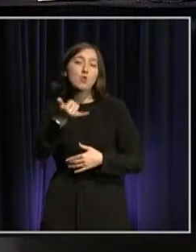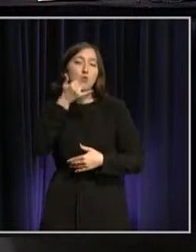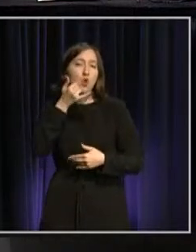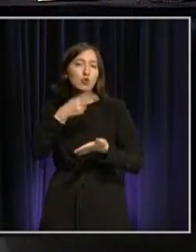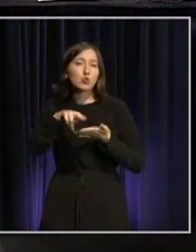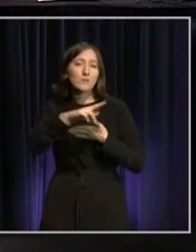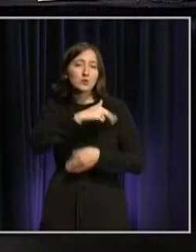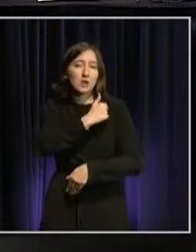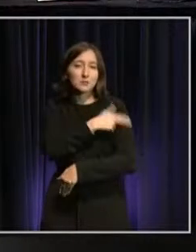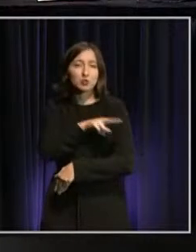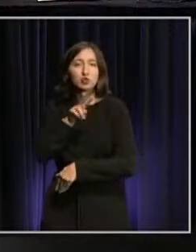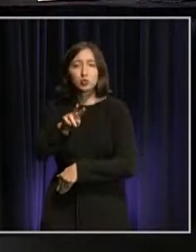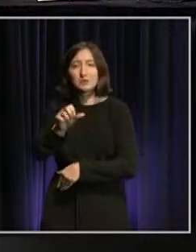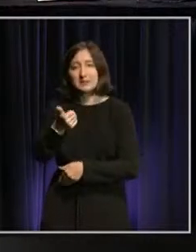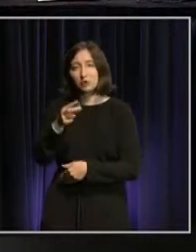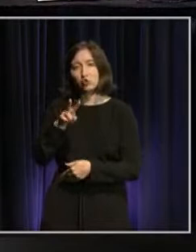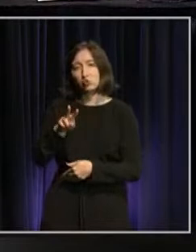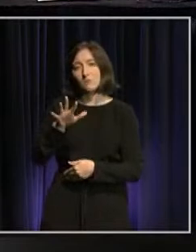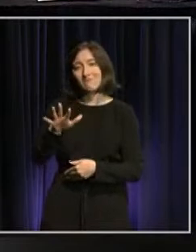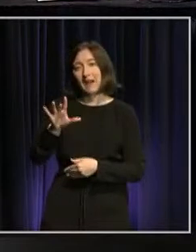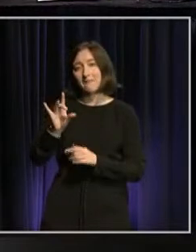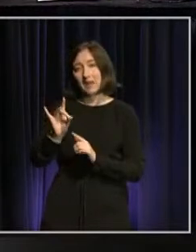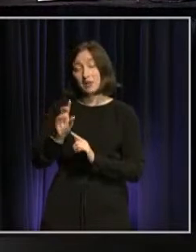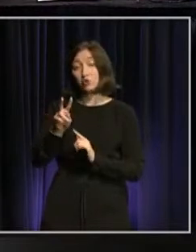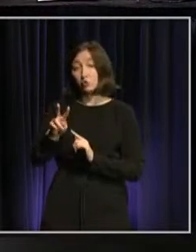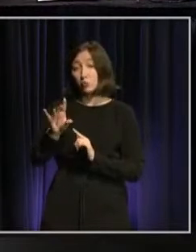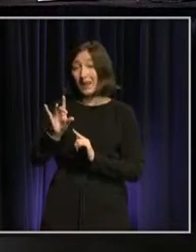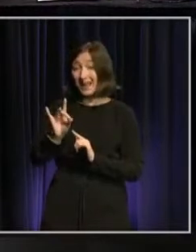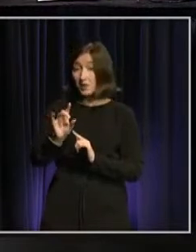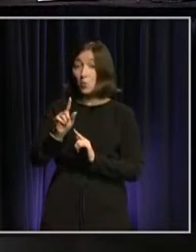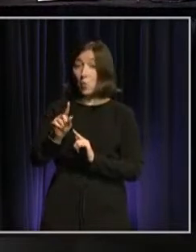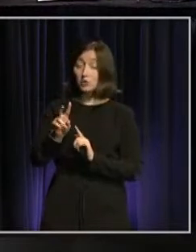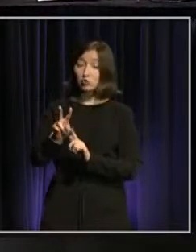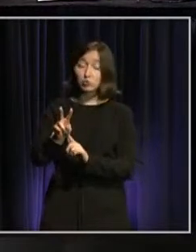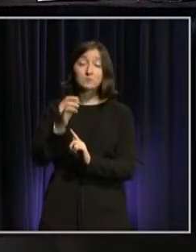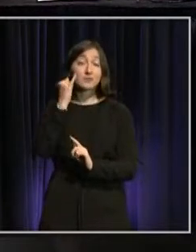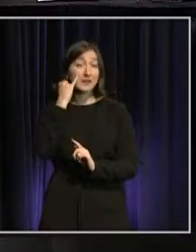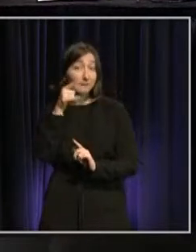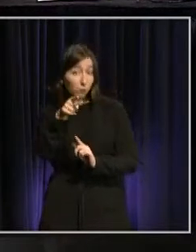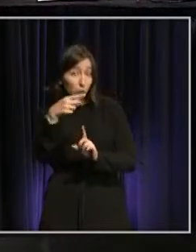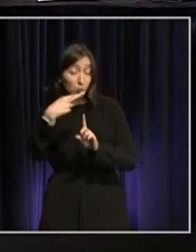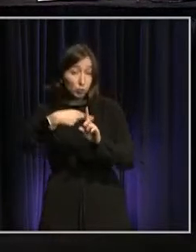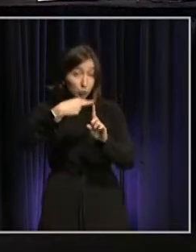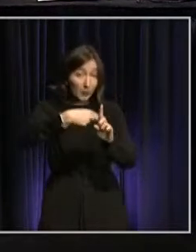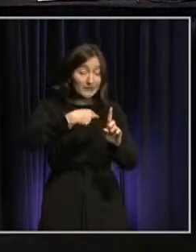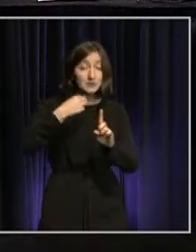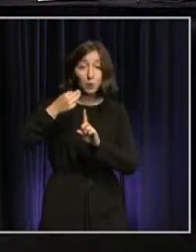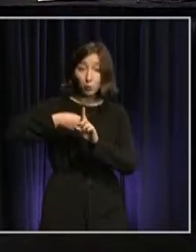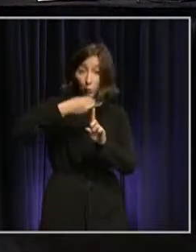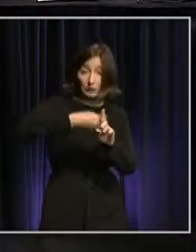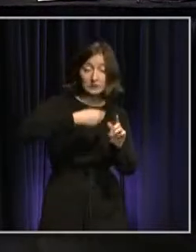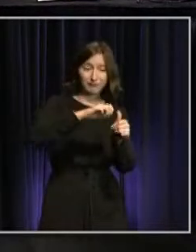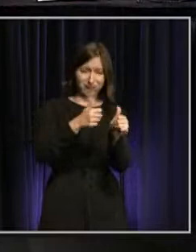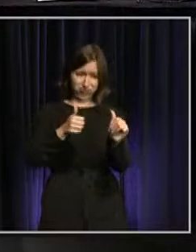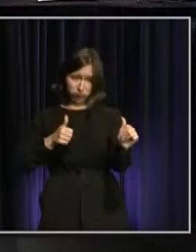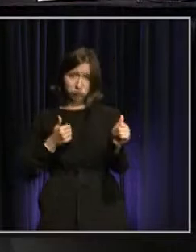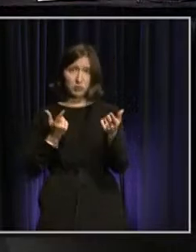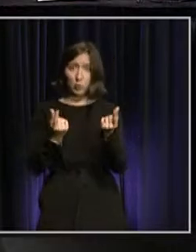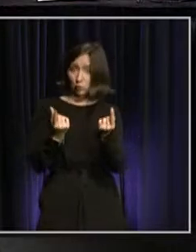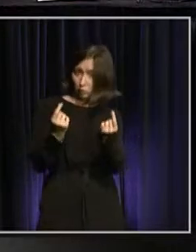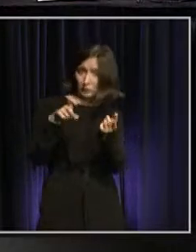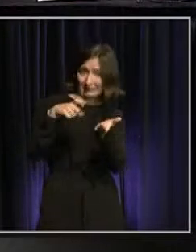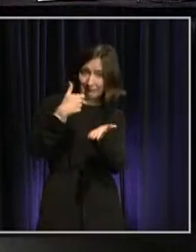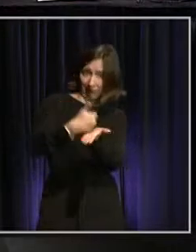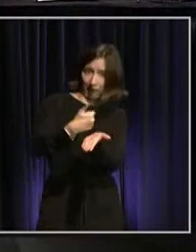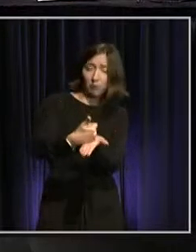210-358-2812. And also we want to remind you that if you need assistance paying rent or mortgage during this crisis, you can call